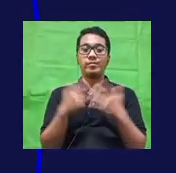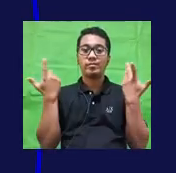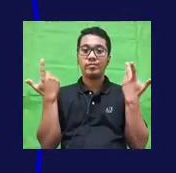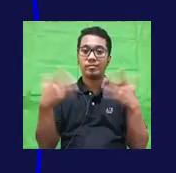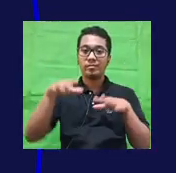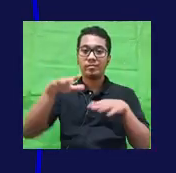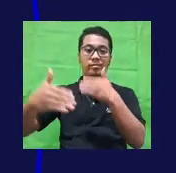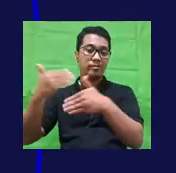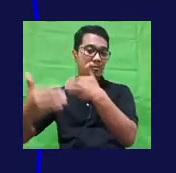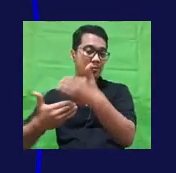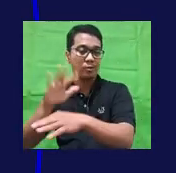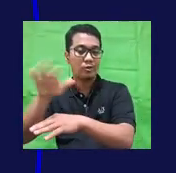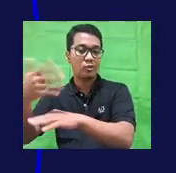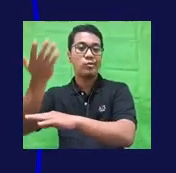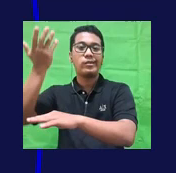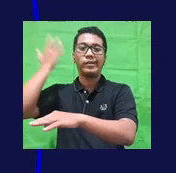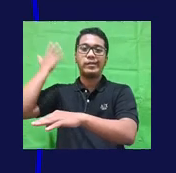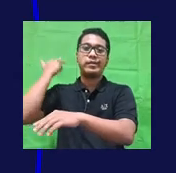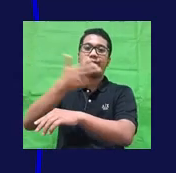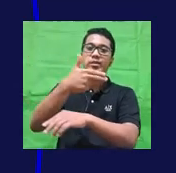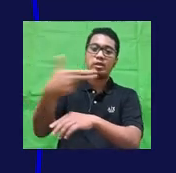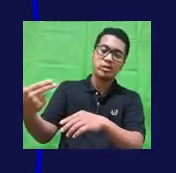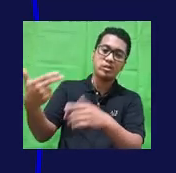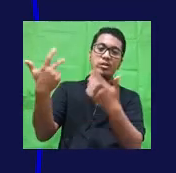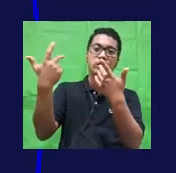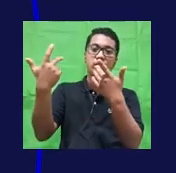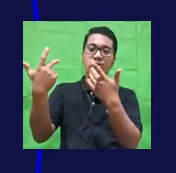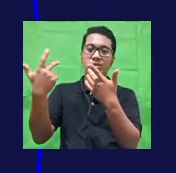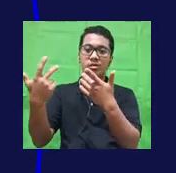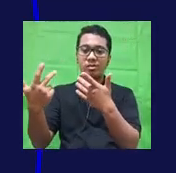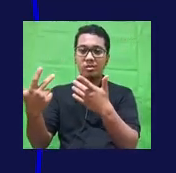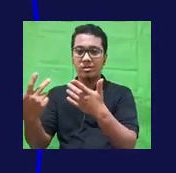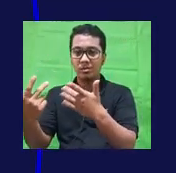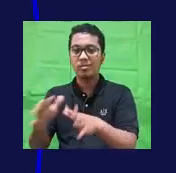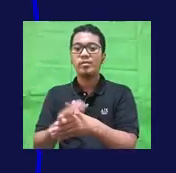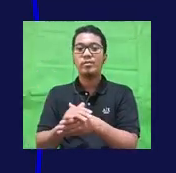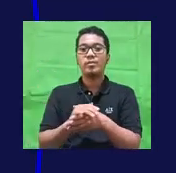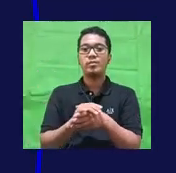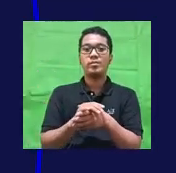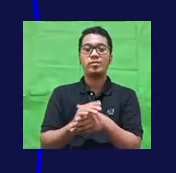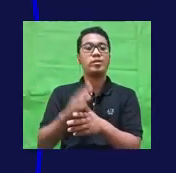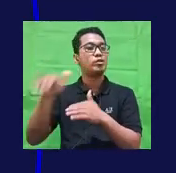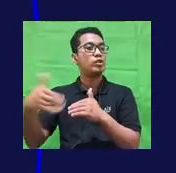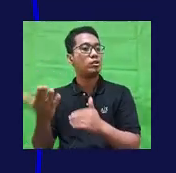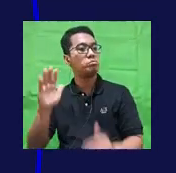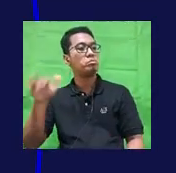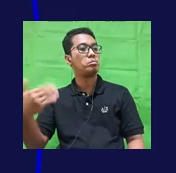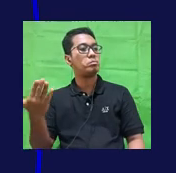to Indonesia, this time to live for a period of at least 1 year that at the end became 13 months and a